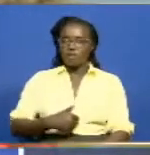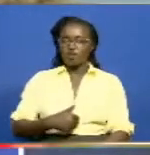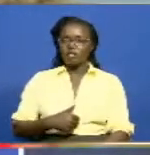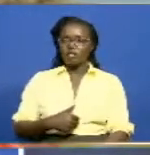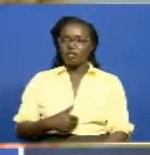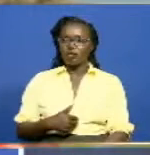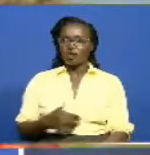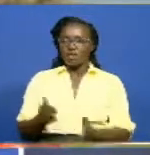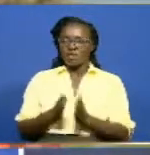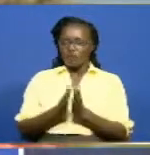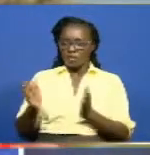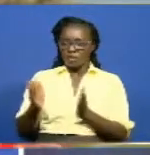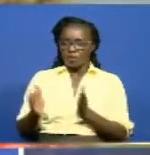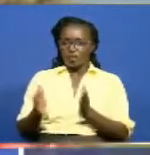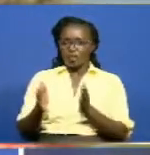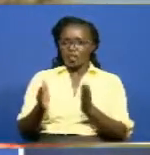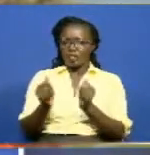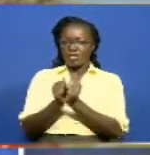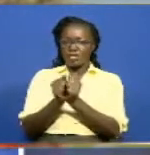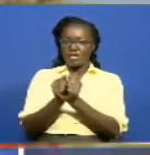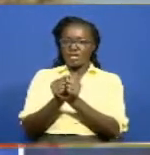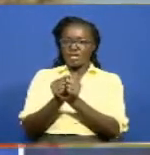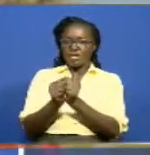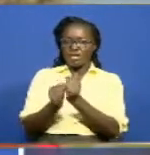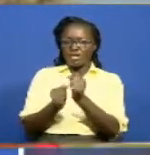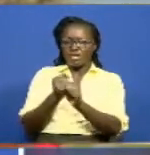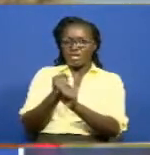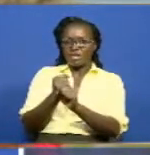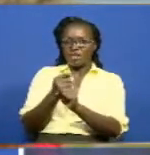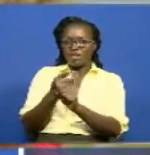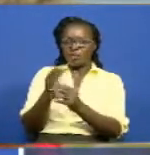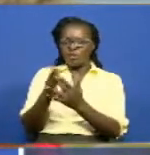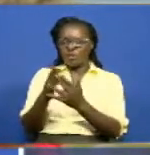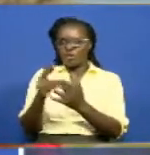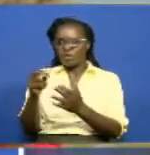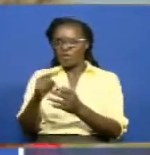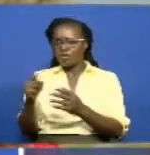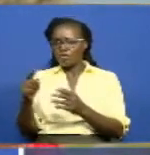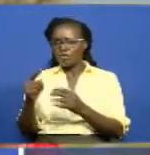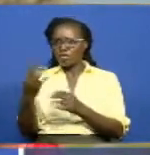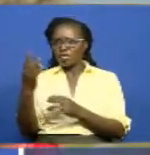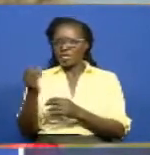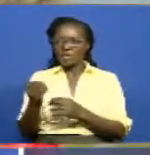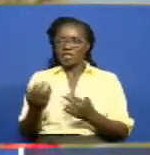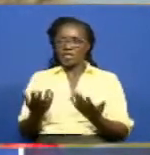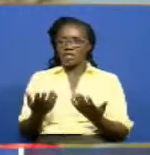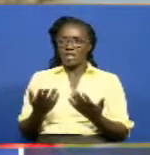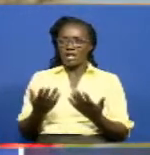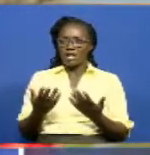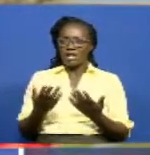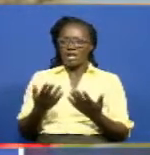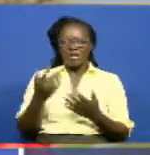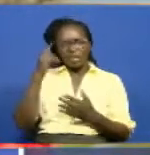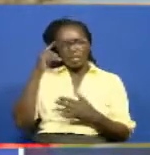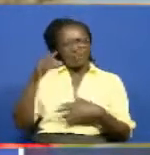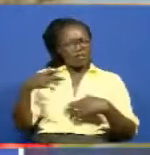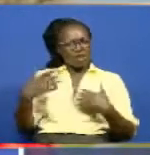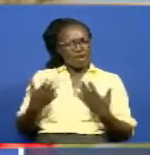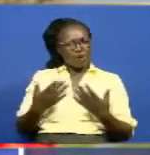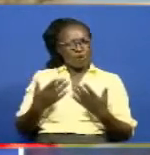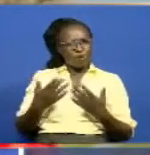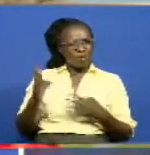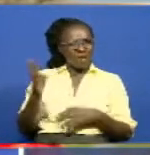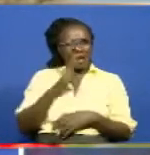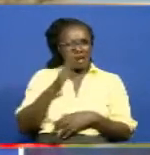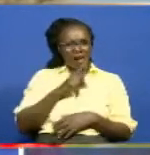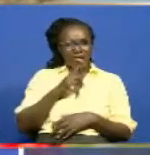For a period of 10 years in my 20s to 30s, I wondered how brutal my first marriage was because